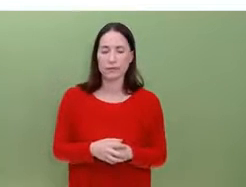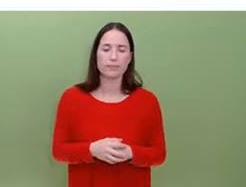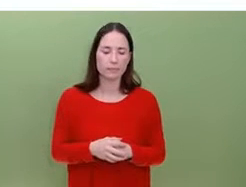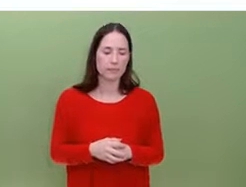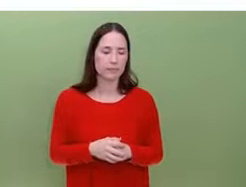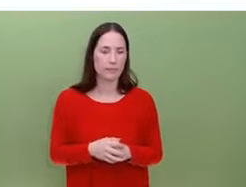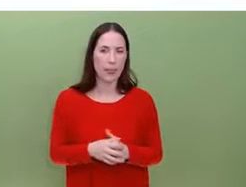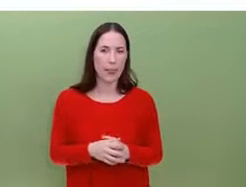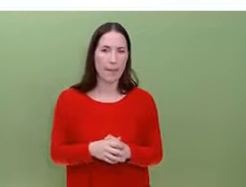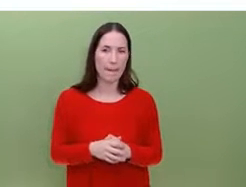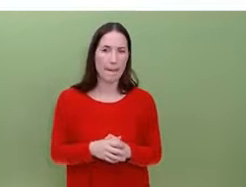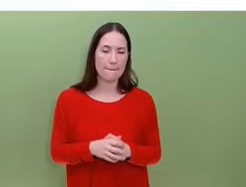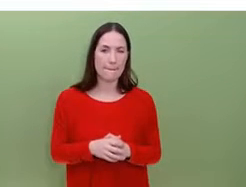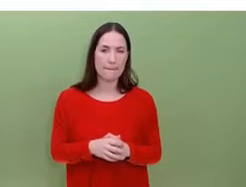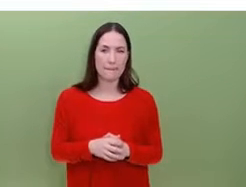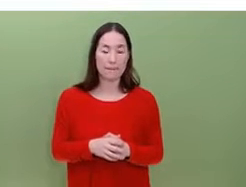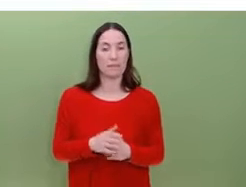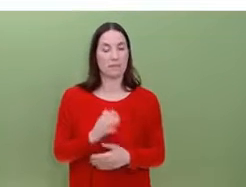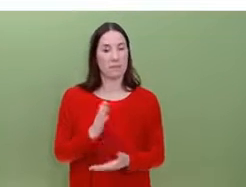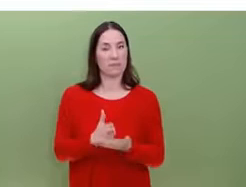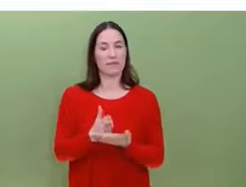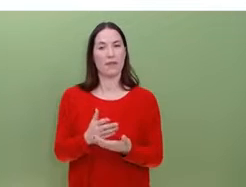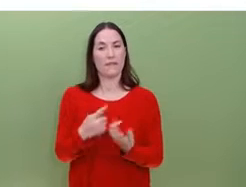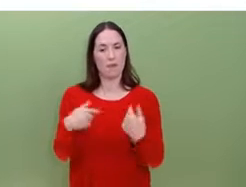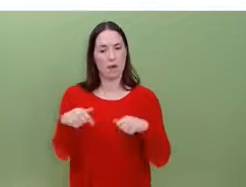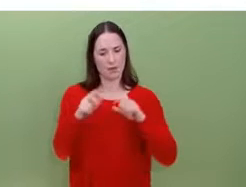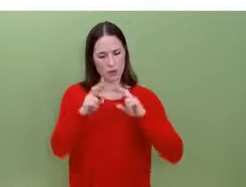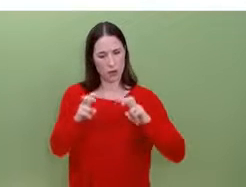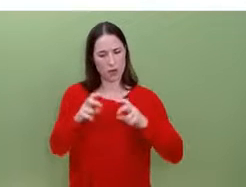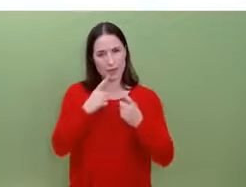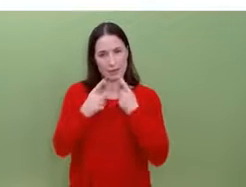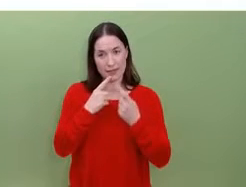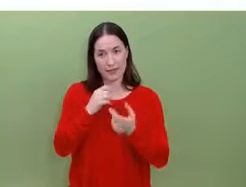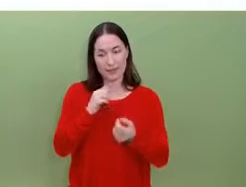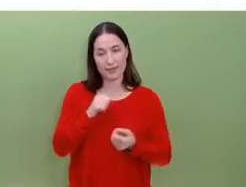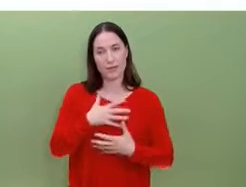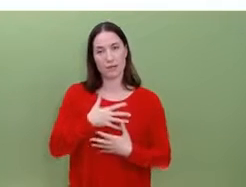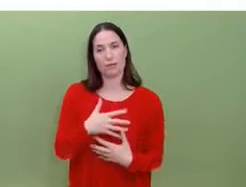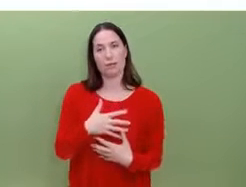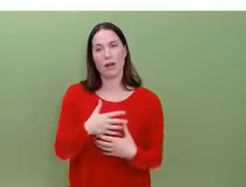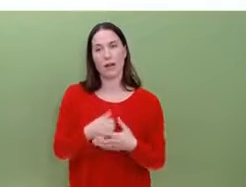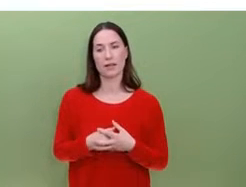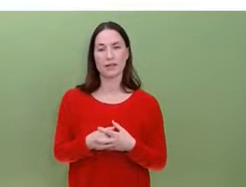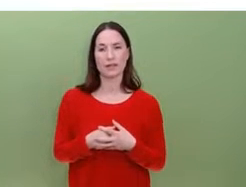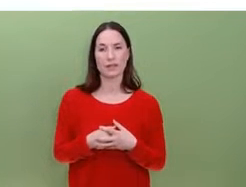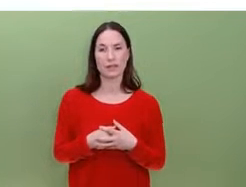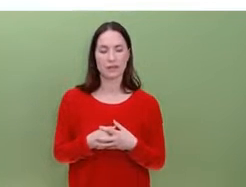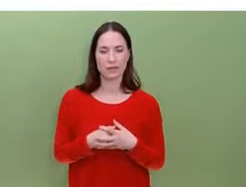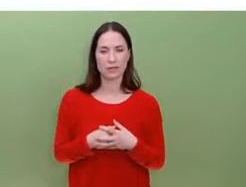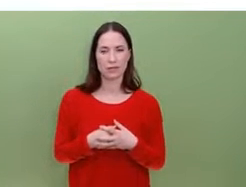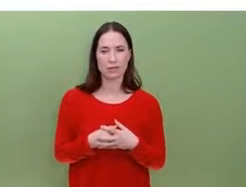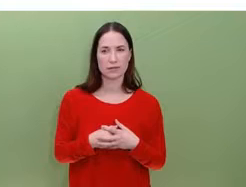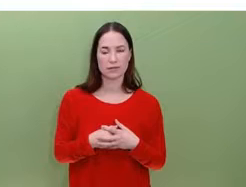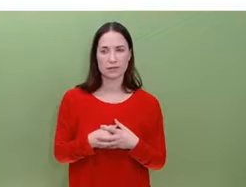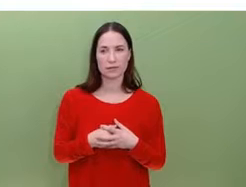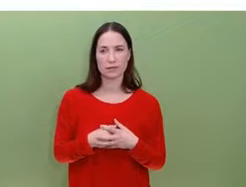was, I think that was a bit of a surprise for us as well when we looked at that data. But it is worth mentioning that that's